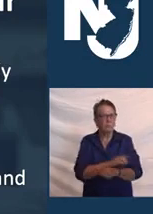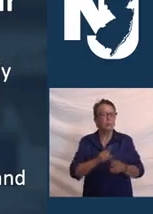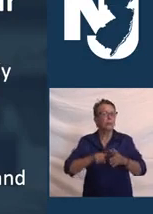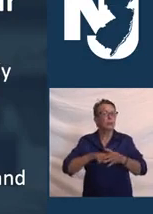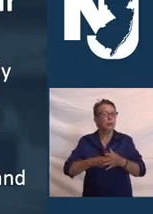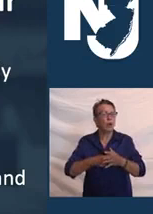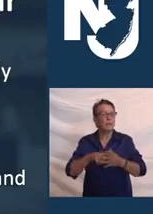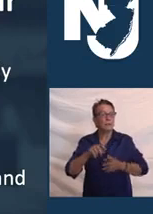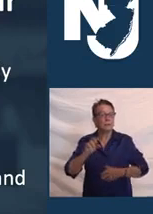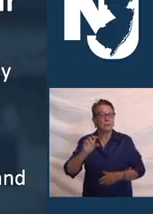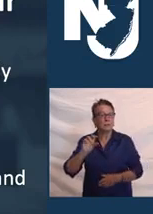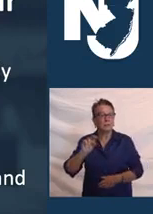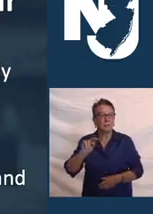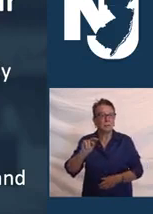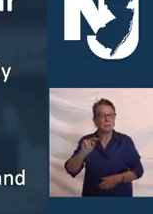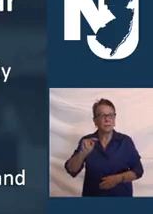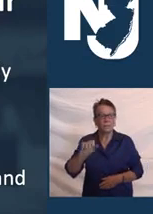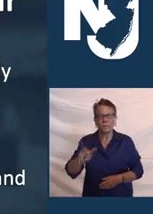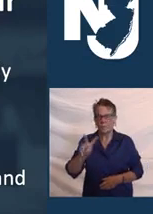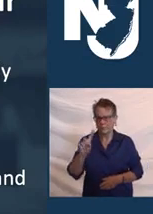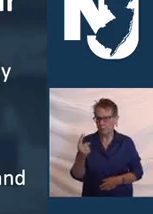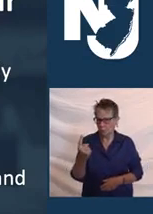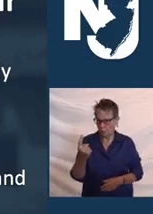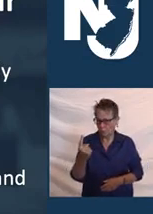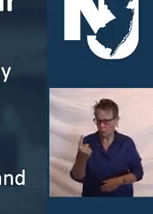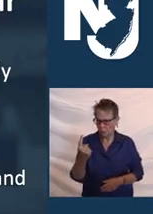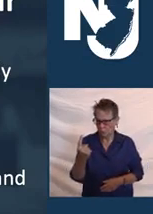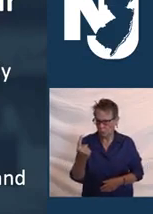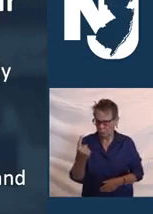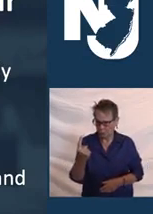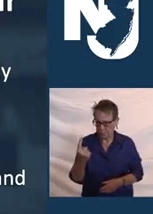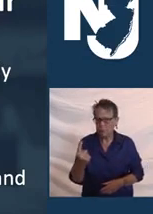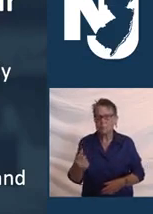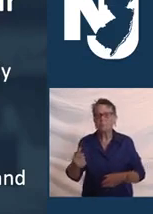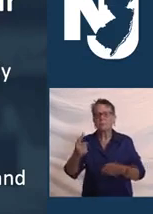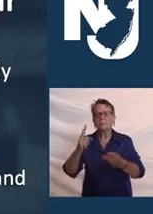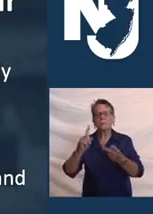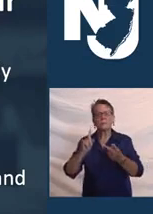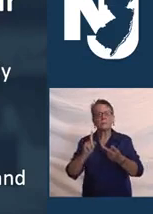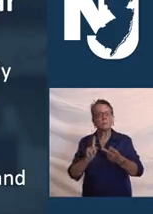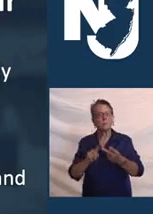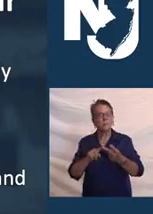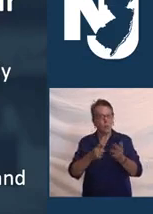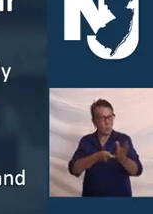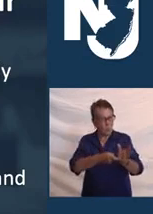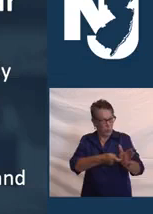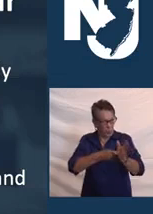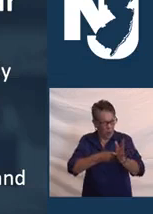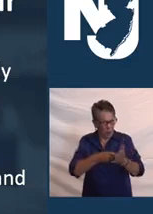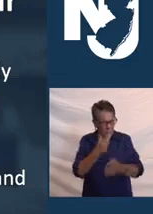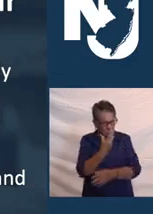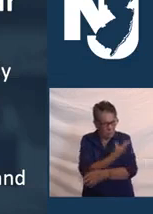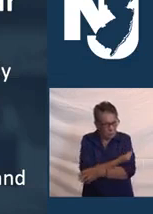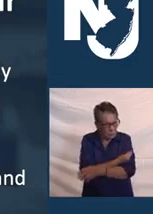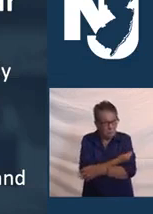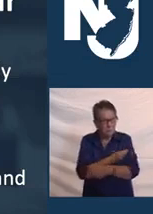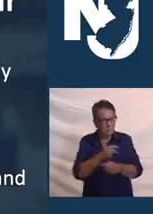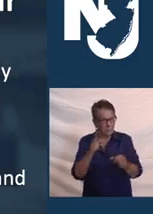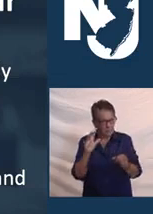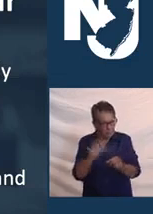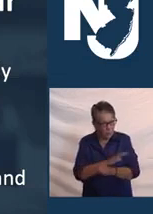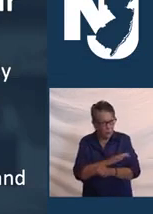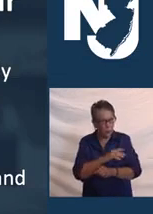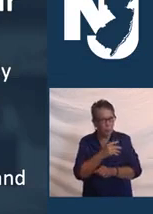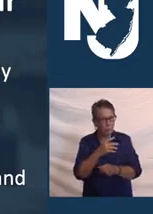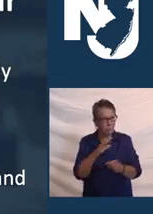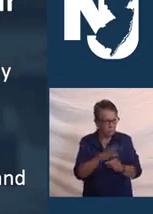state employees, and educators and school workers. And the requirement includes full vaccination by November 1st, so